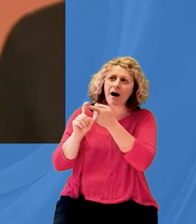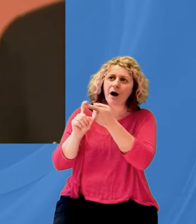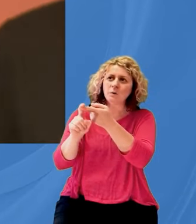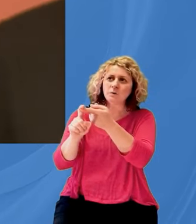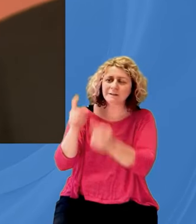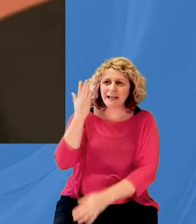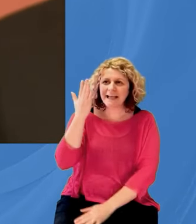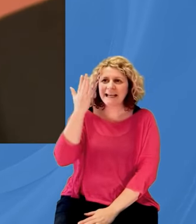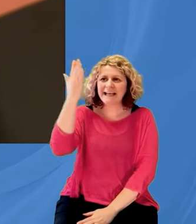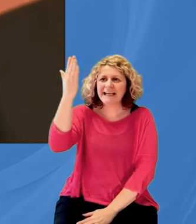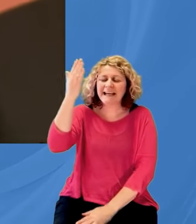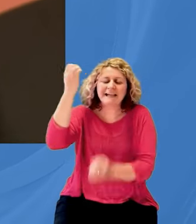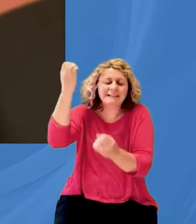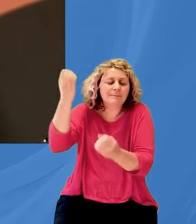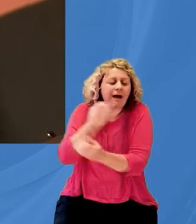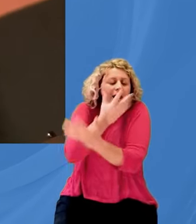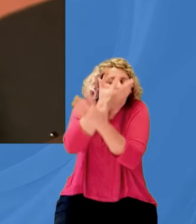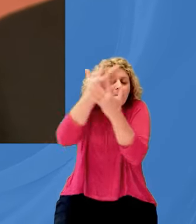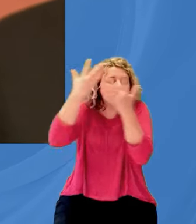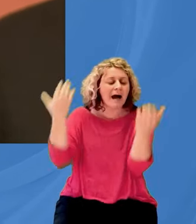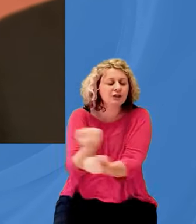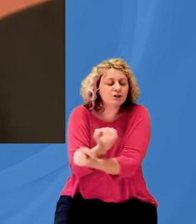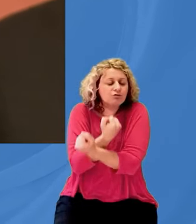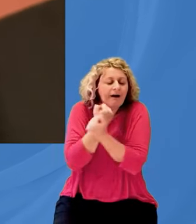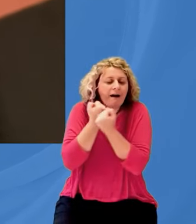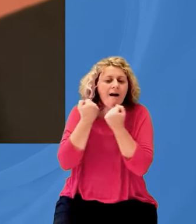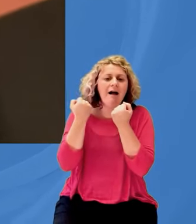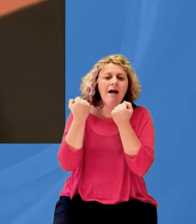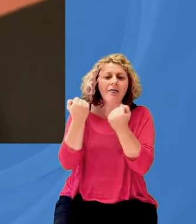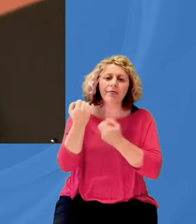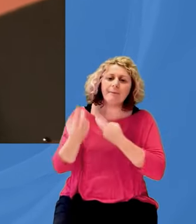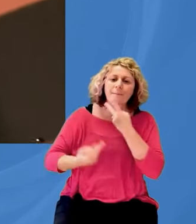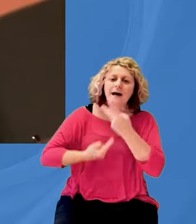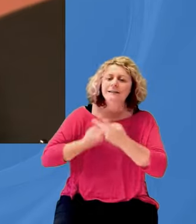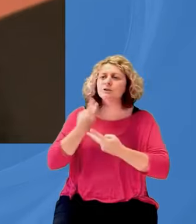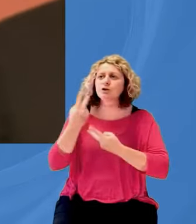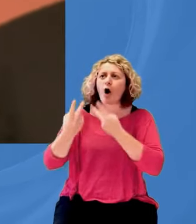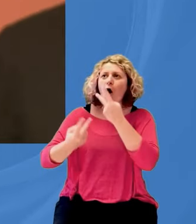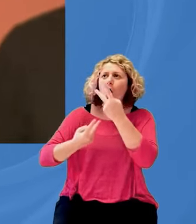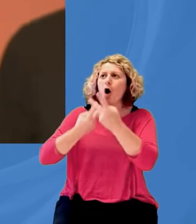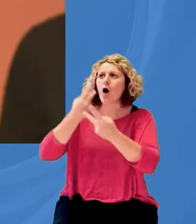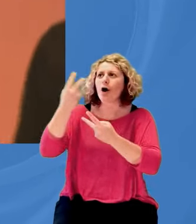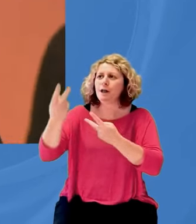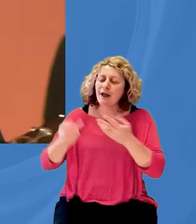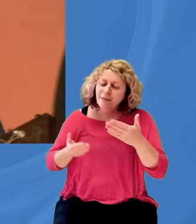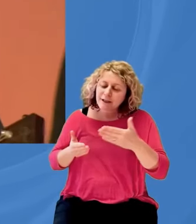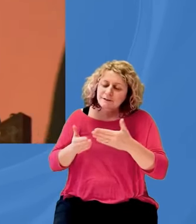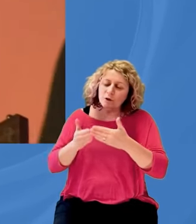Yeah.